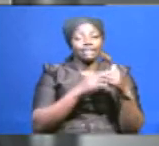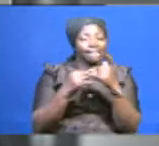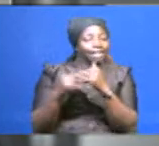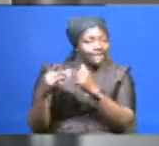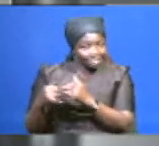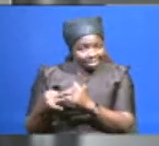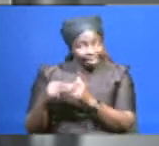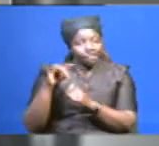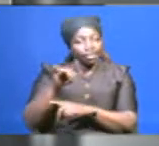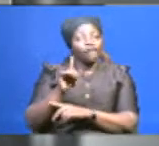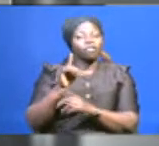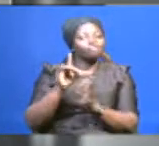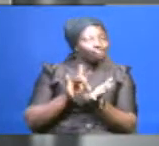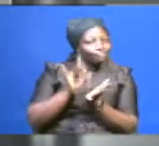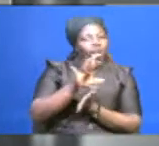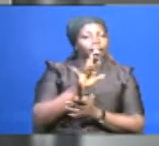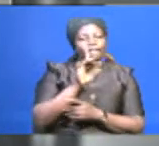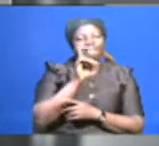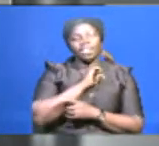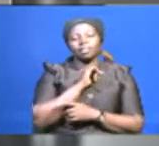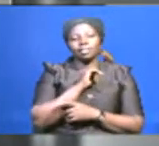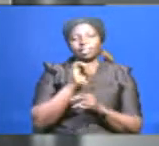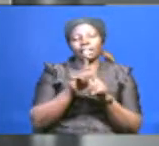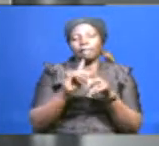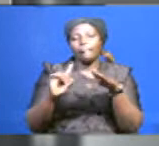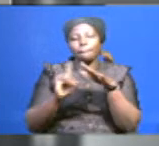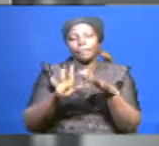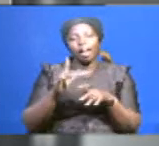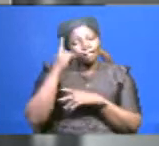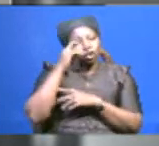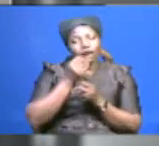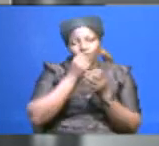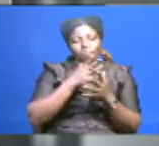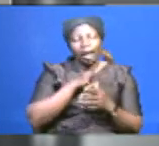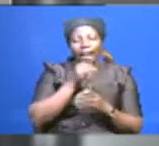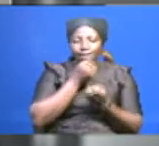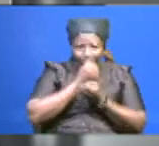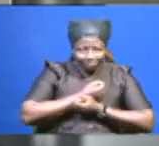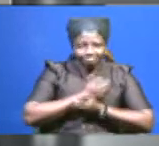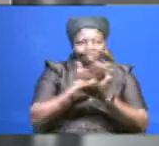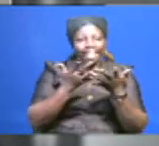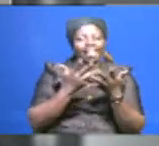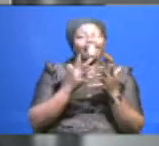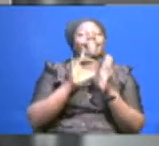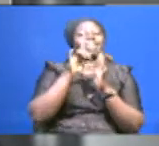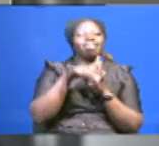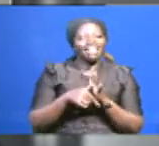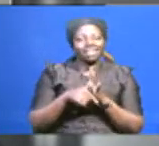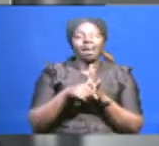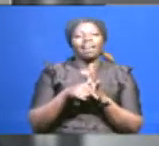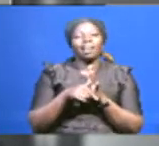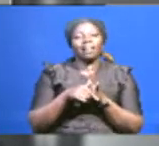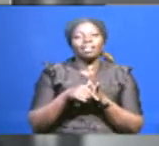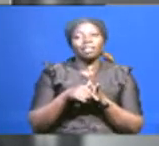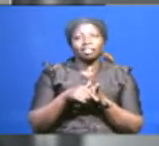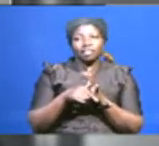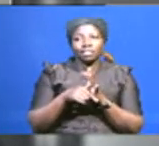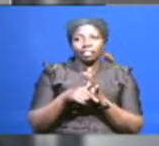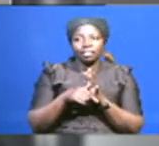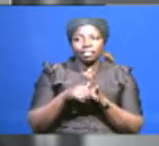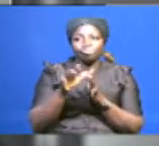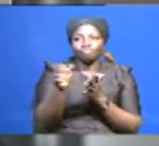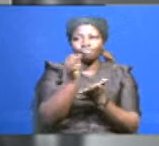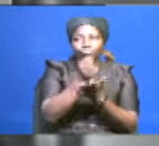1988, he was sacked as the Minister for Information and Broadcasting and later dethroned by Adiel Kachila as Voi